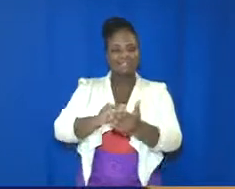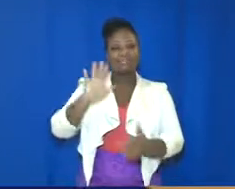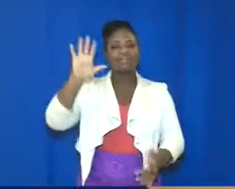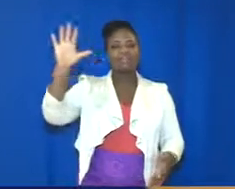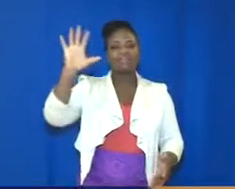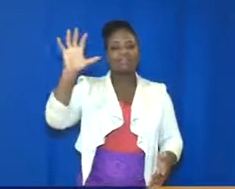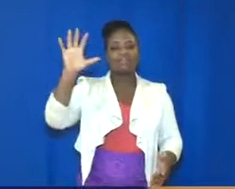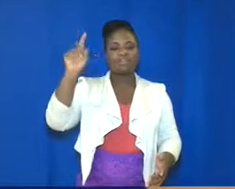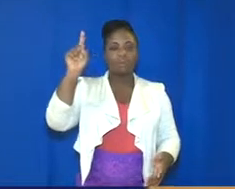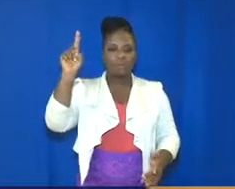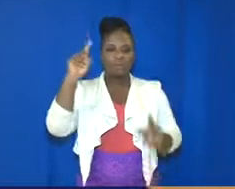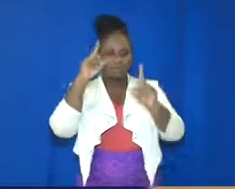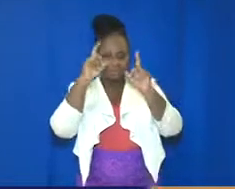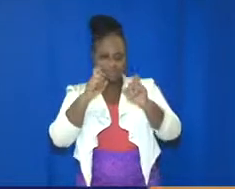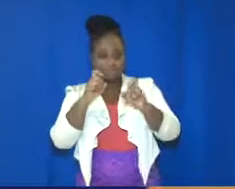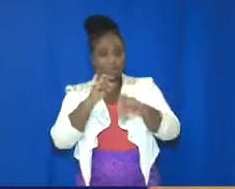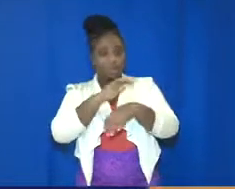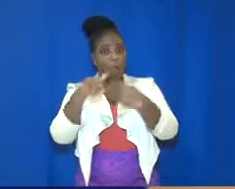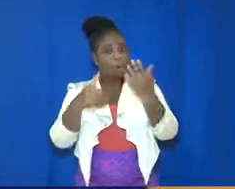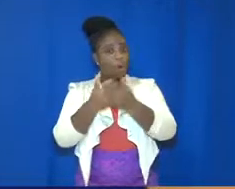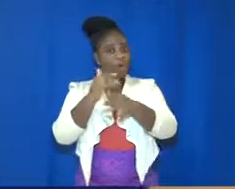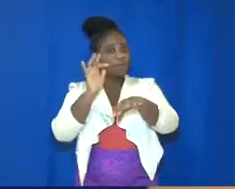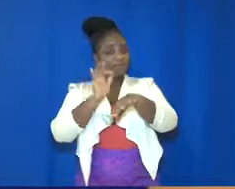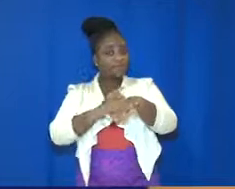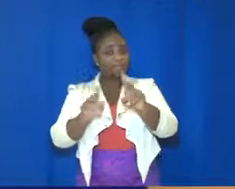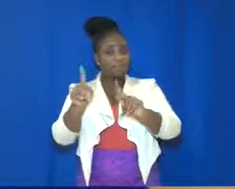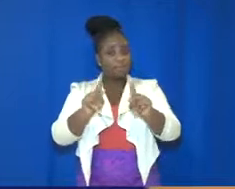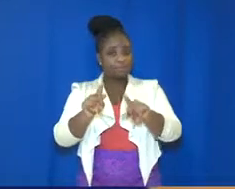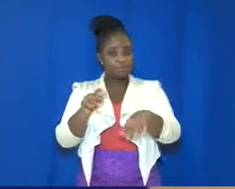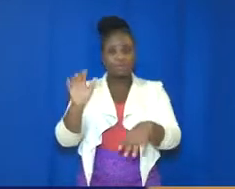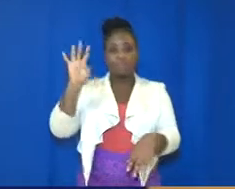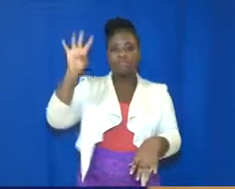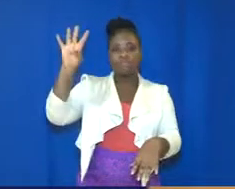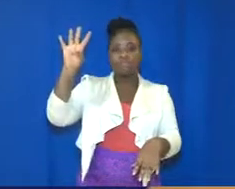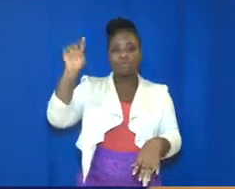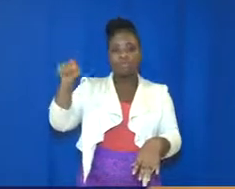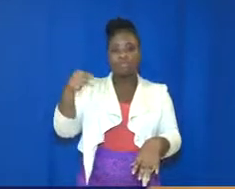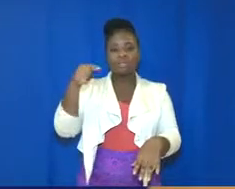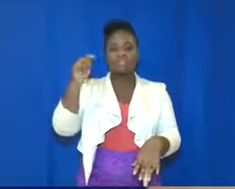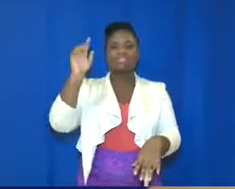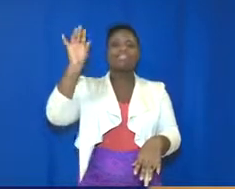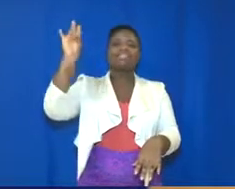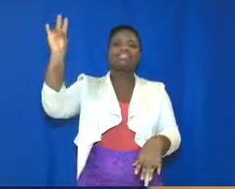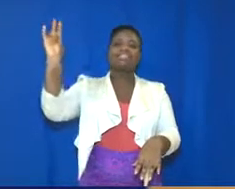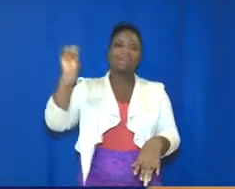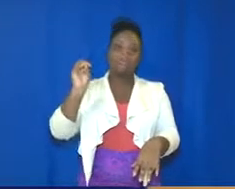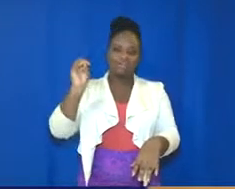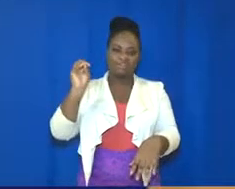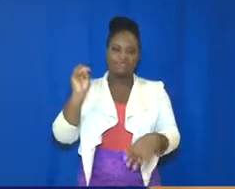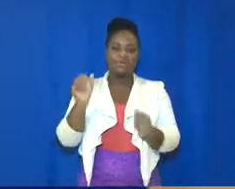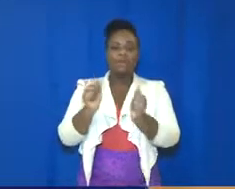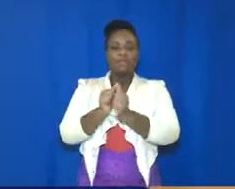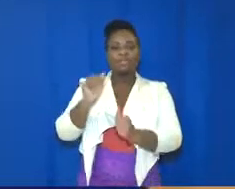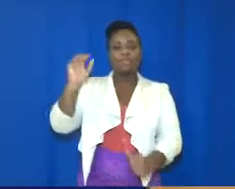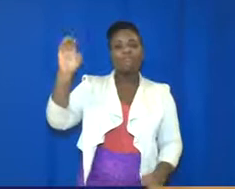160,501 tests, with our total number of infections standing at 4,700,